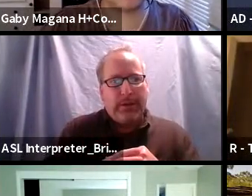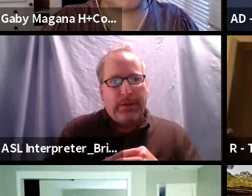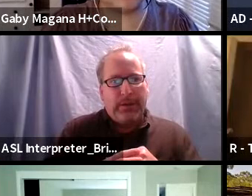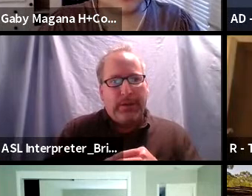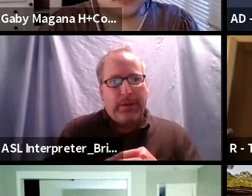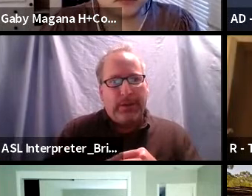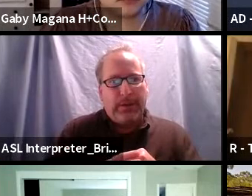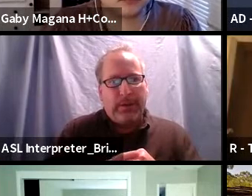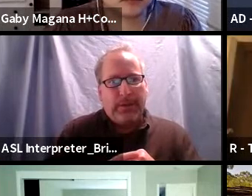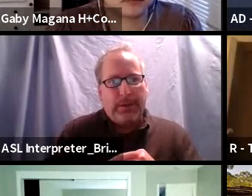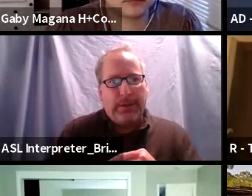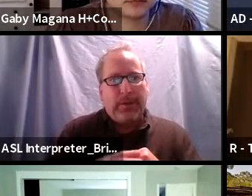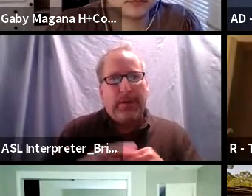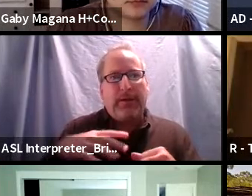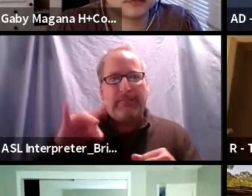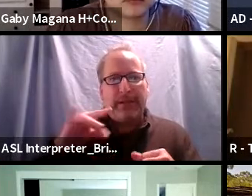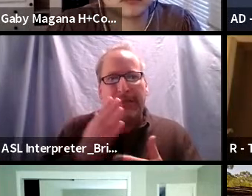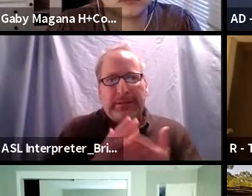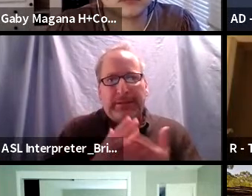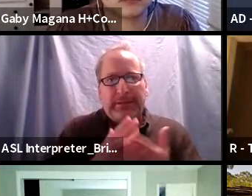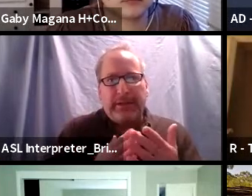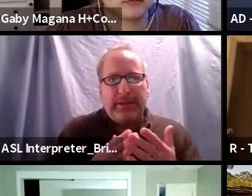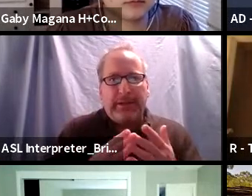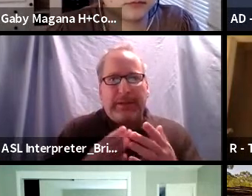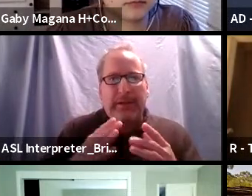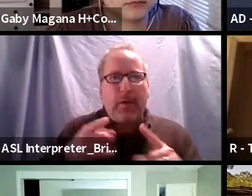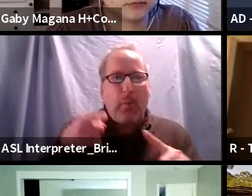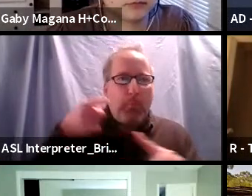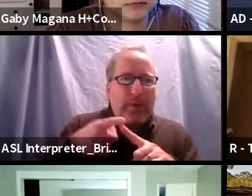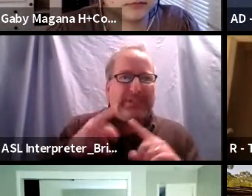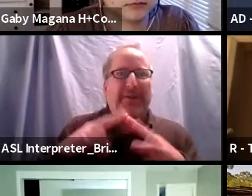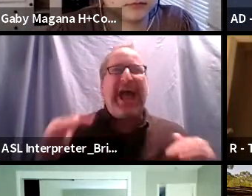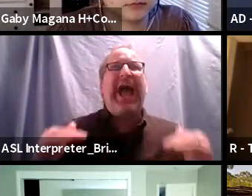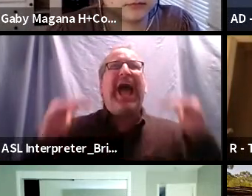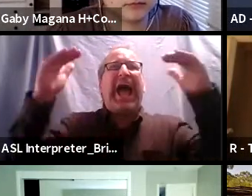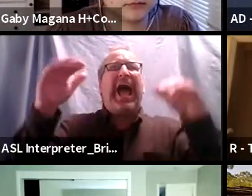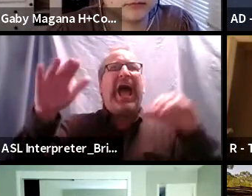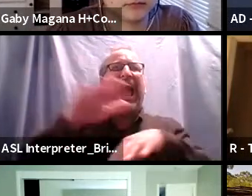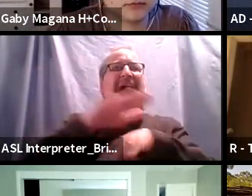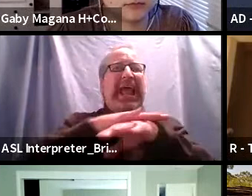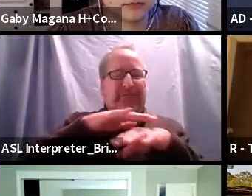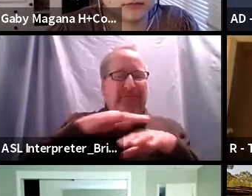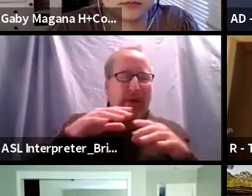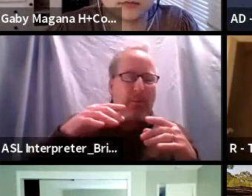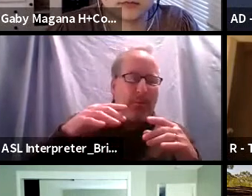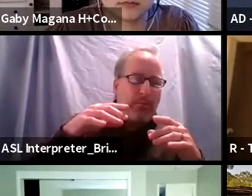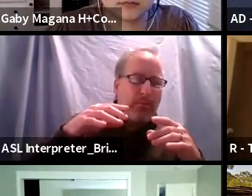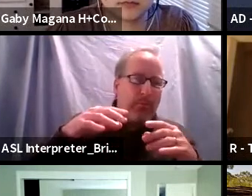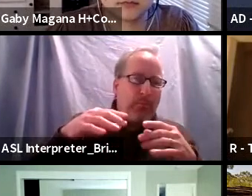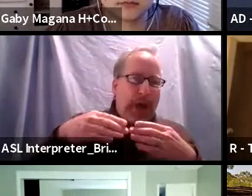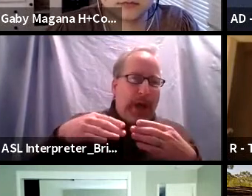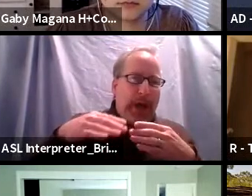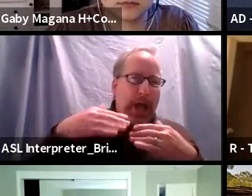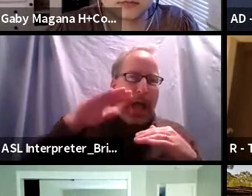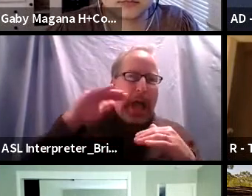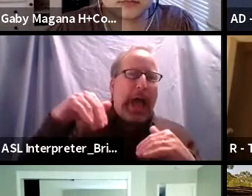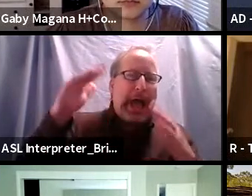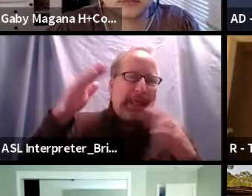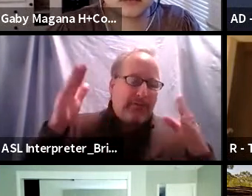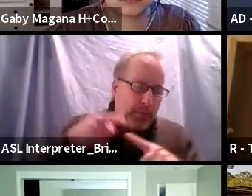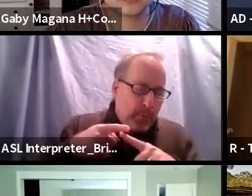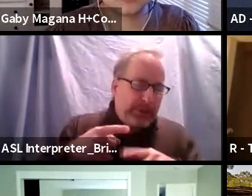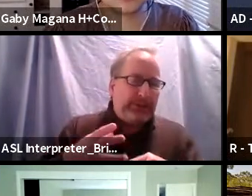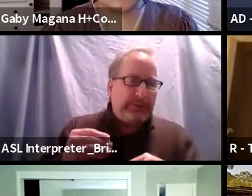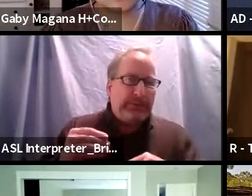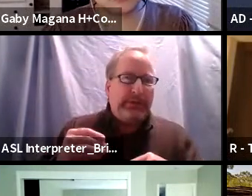maybe find a couple of points that are the high level points we all want to discuss. And we can do a rundown at every meeting, but like